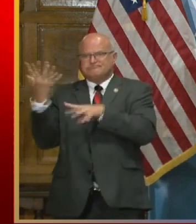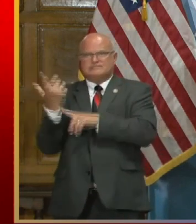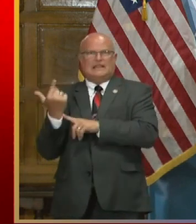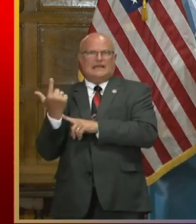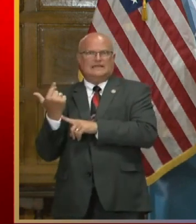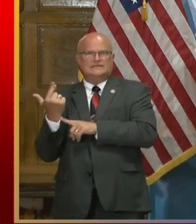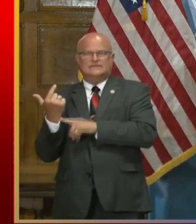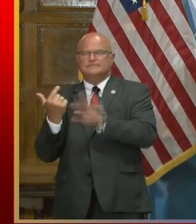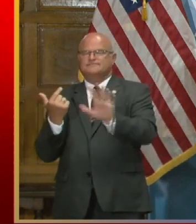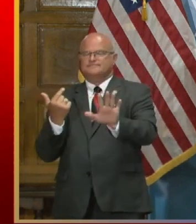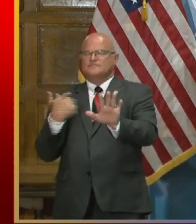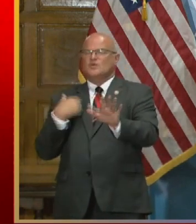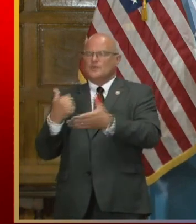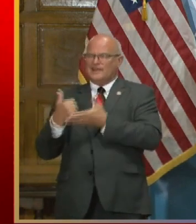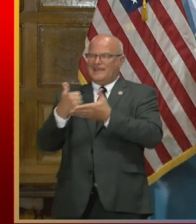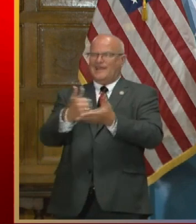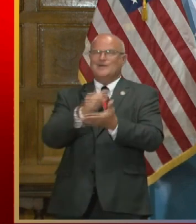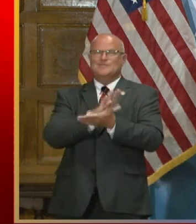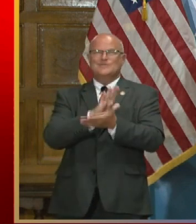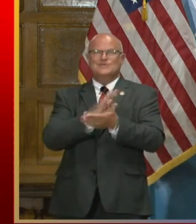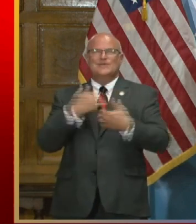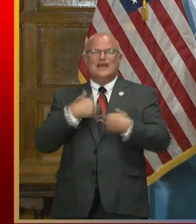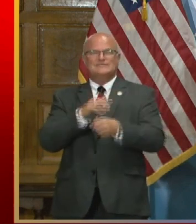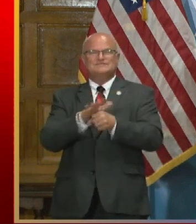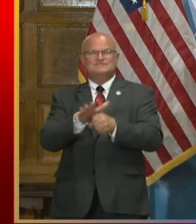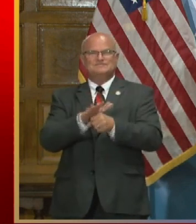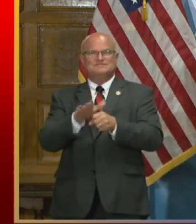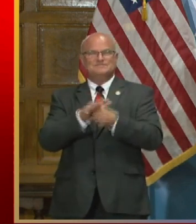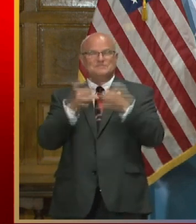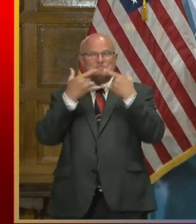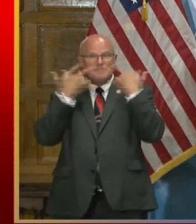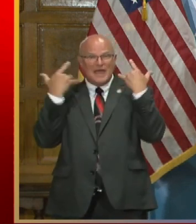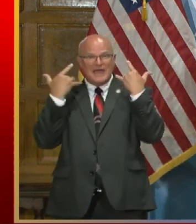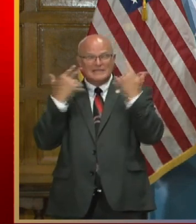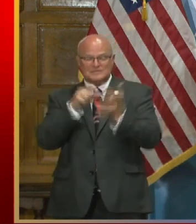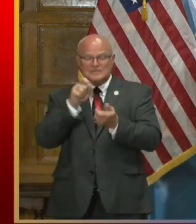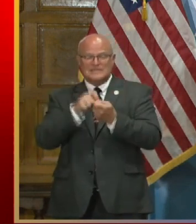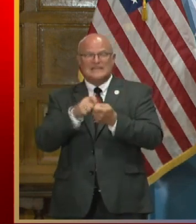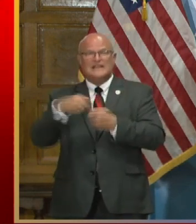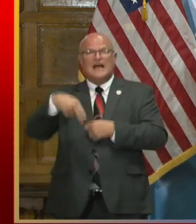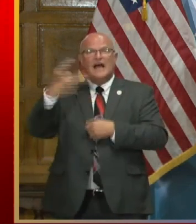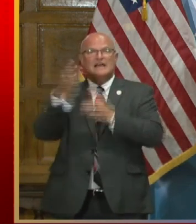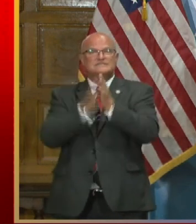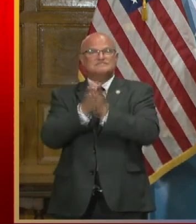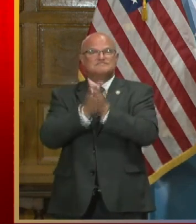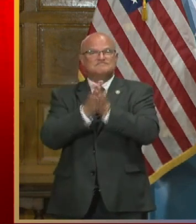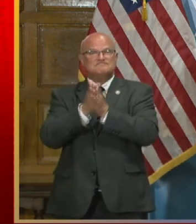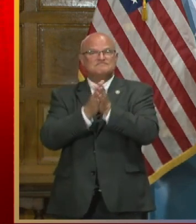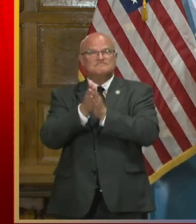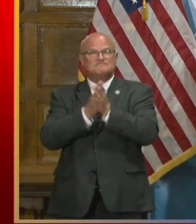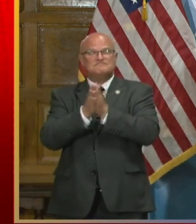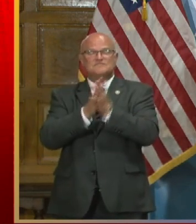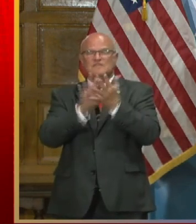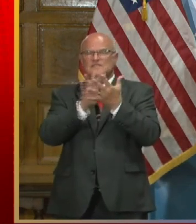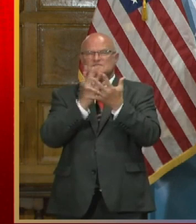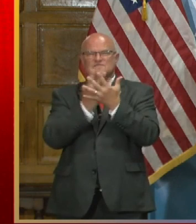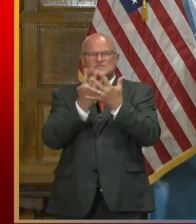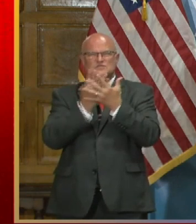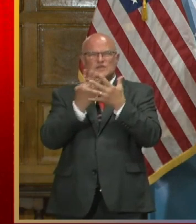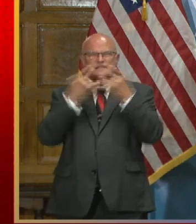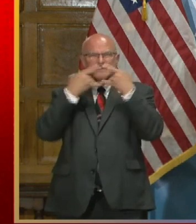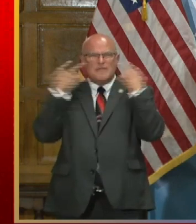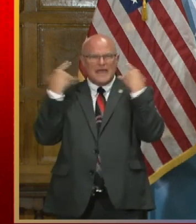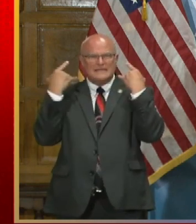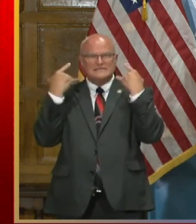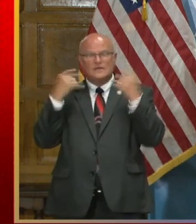year. We want to help the school districts have an adequate supply of that, particularly the high efficiency filtration mask,